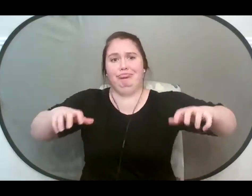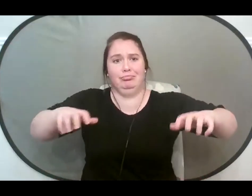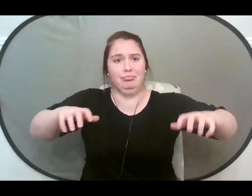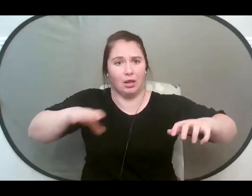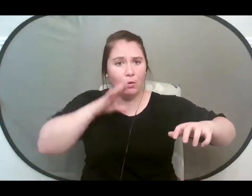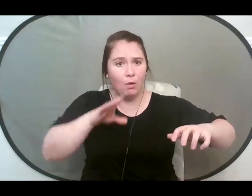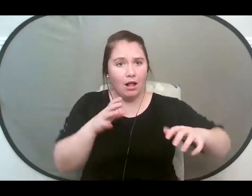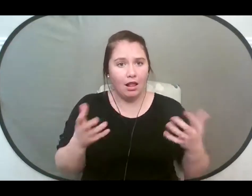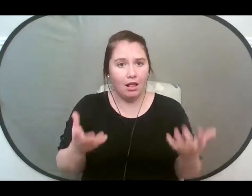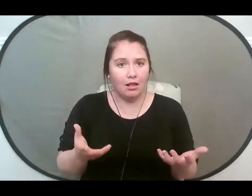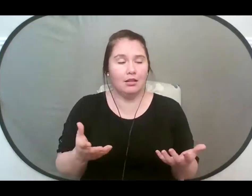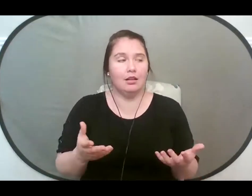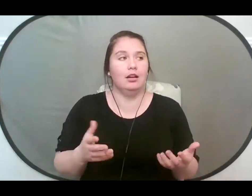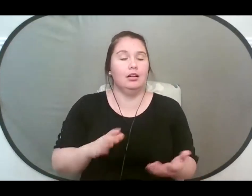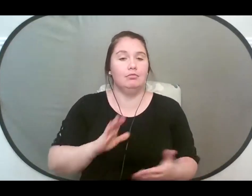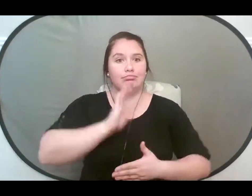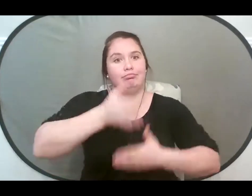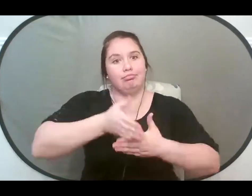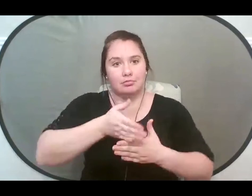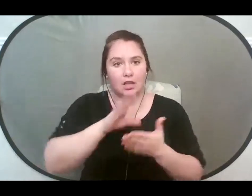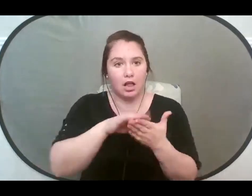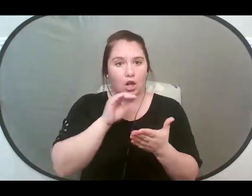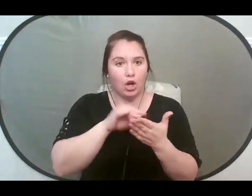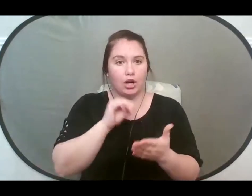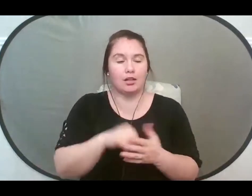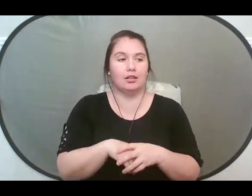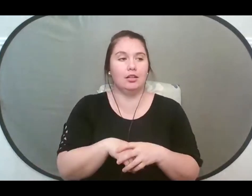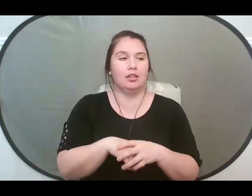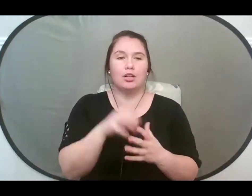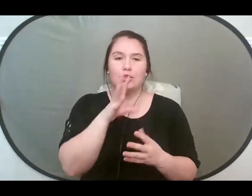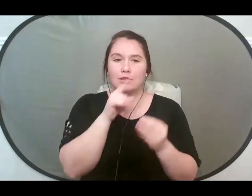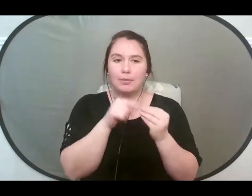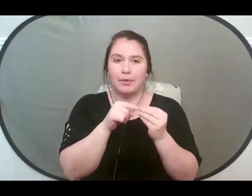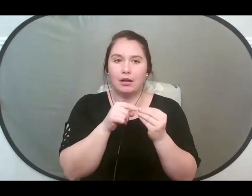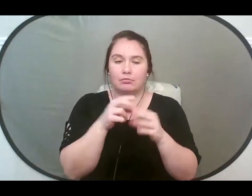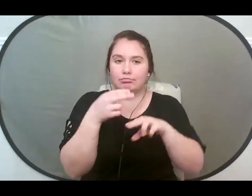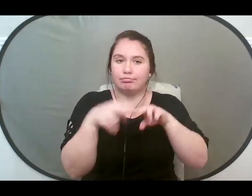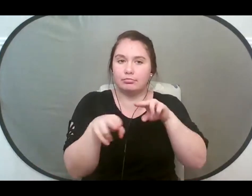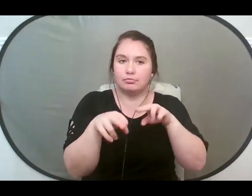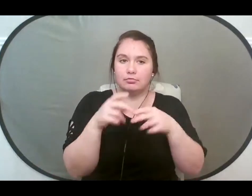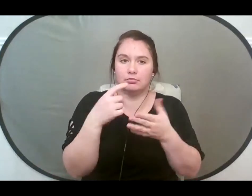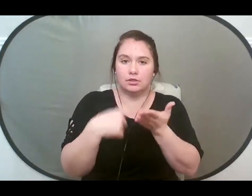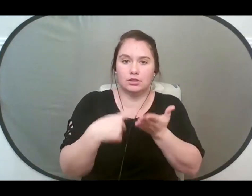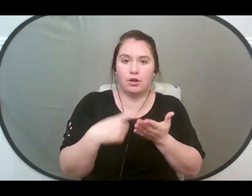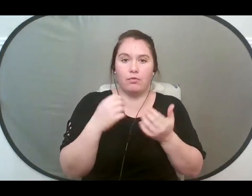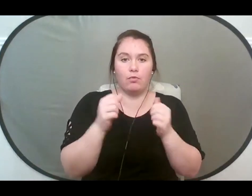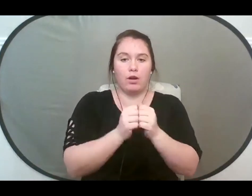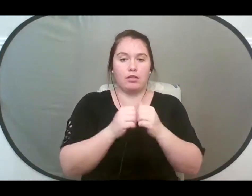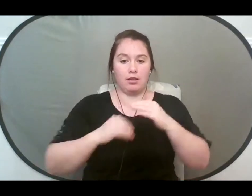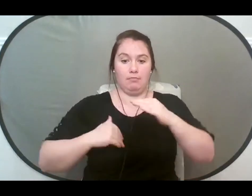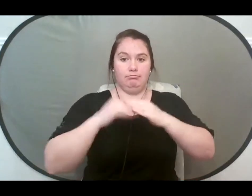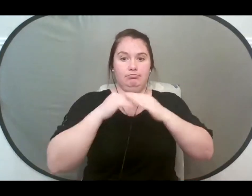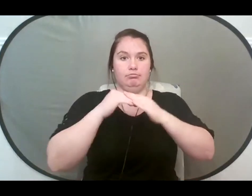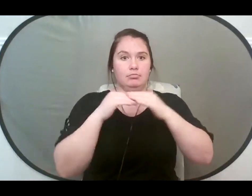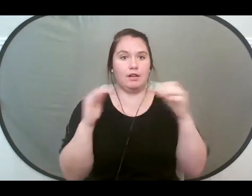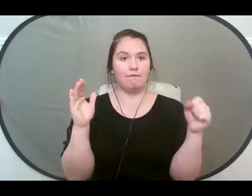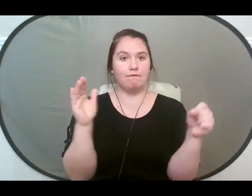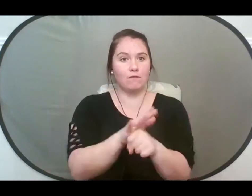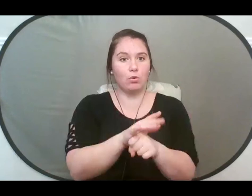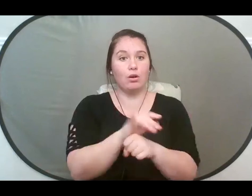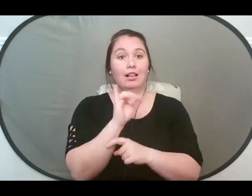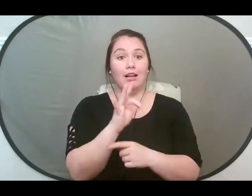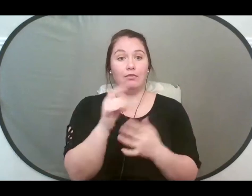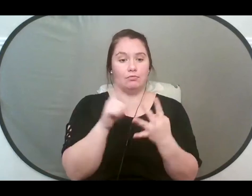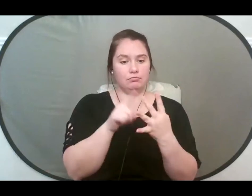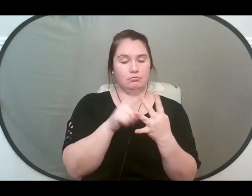was also a little bit of conversation about capacity and just making sure that in the planning process, if a new facility is constructed, that